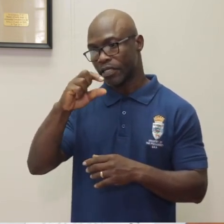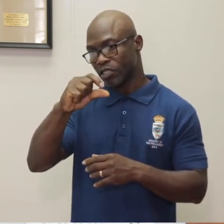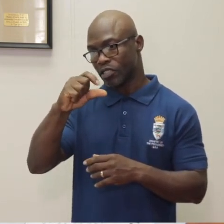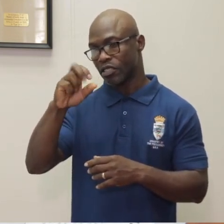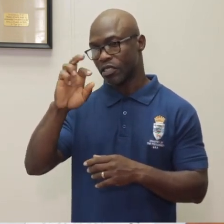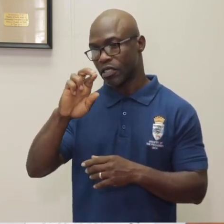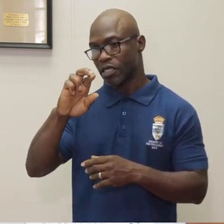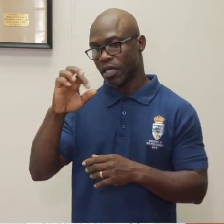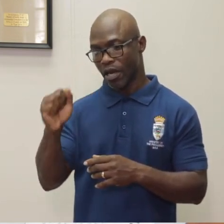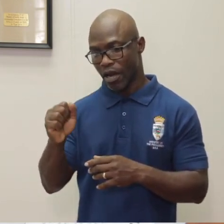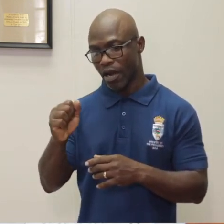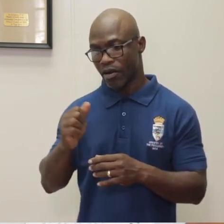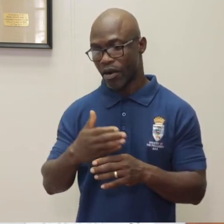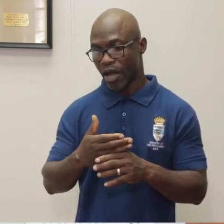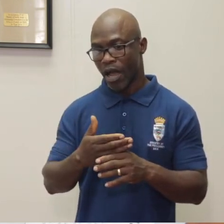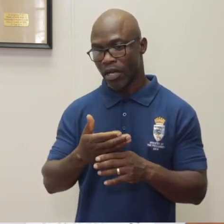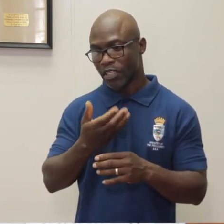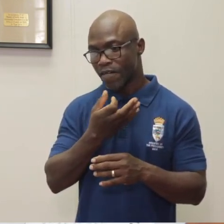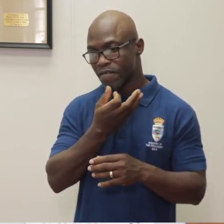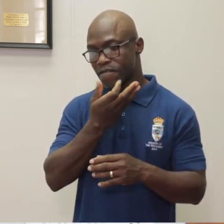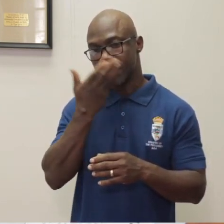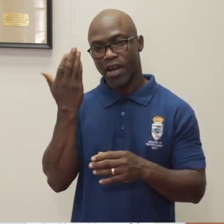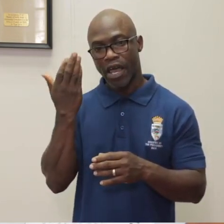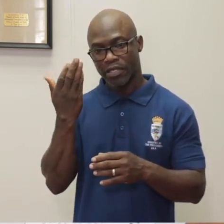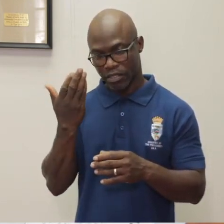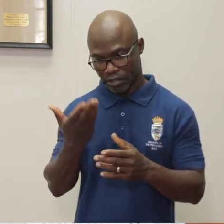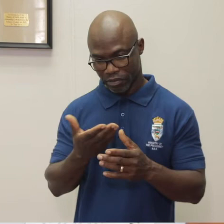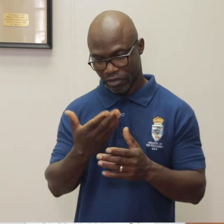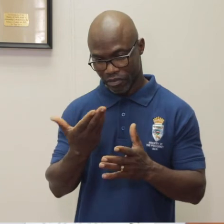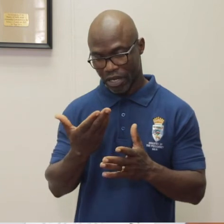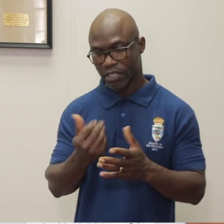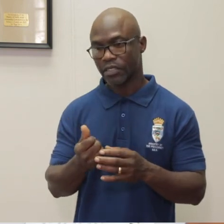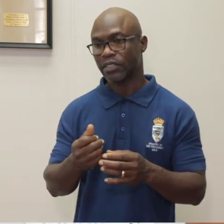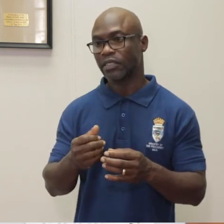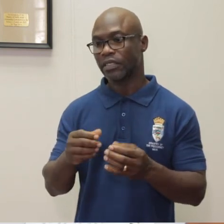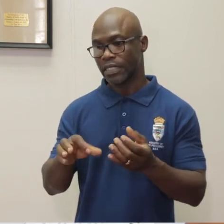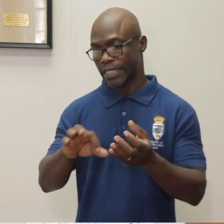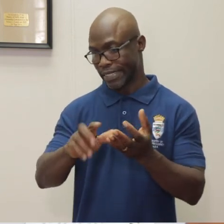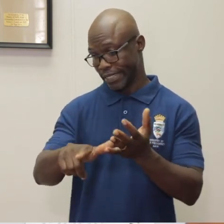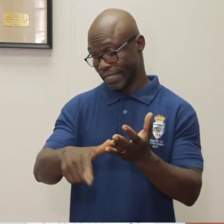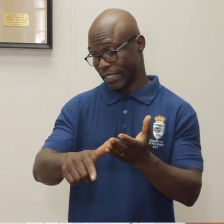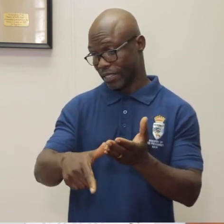seasoning that are available on the market.